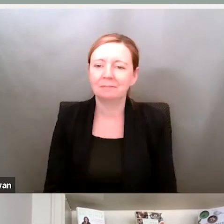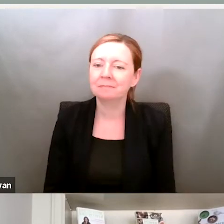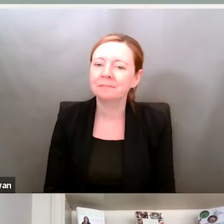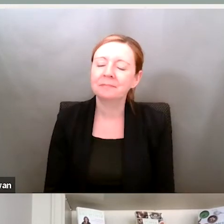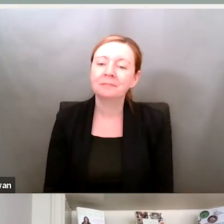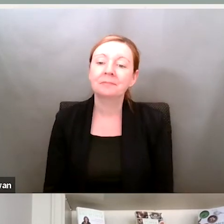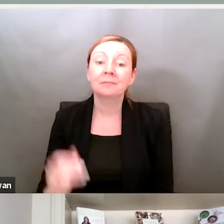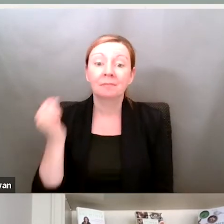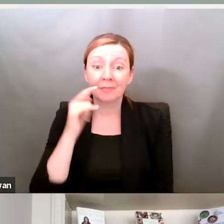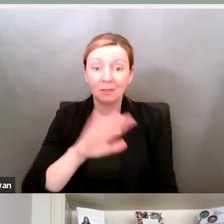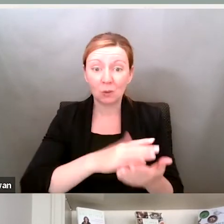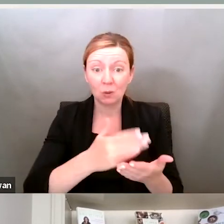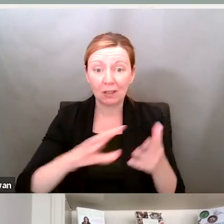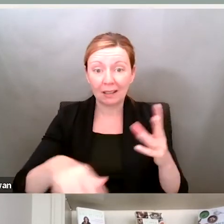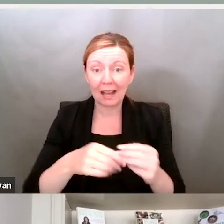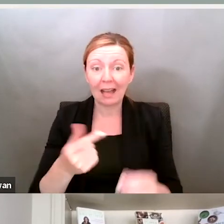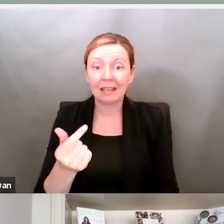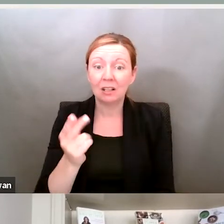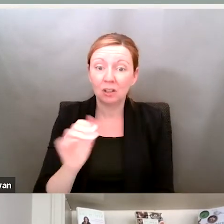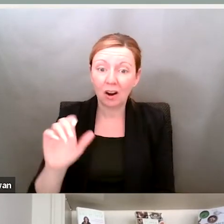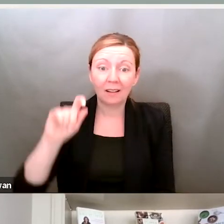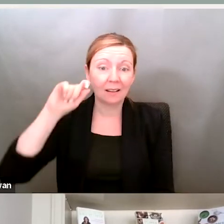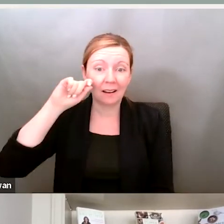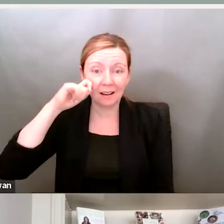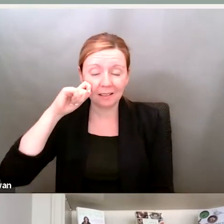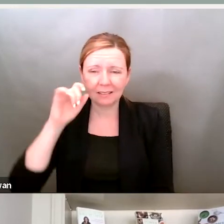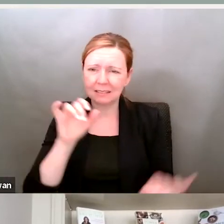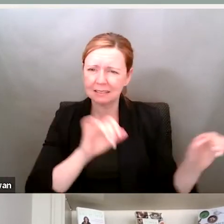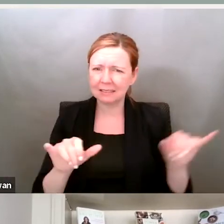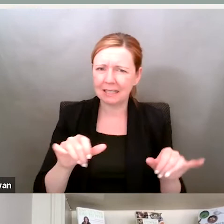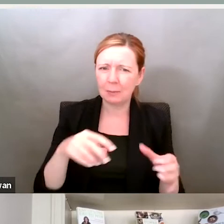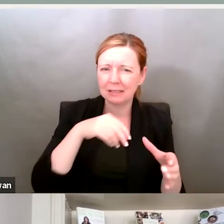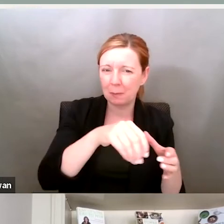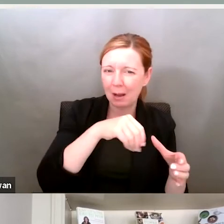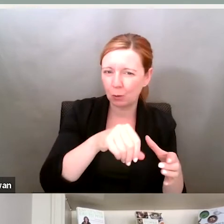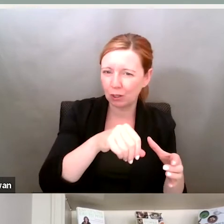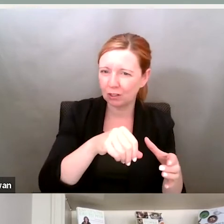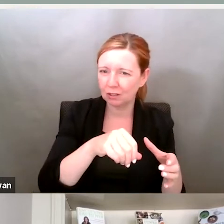you're cooking and adding garlic and onions, is that the same as powder or concentrated?